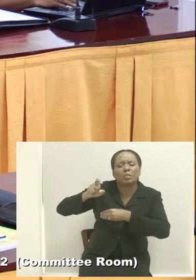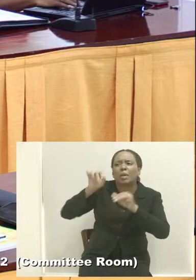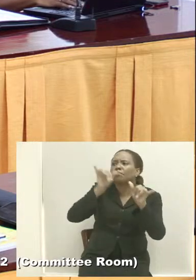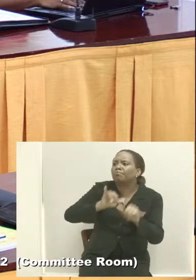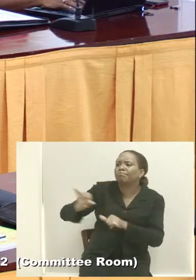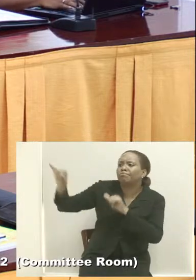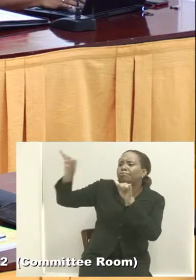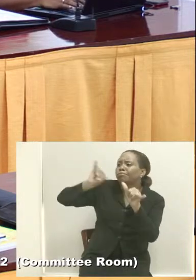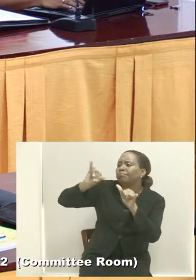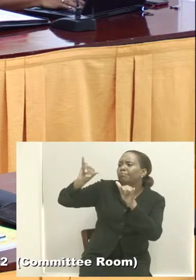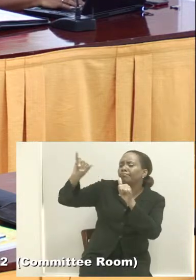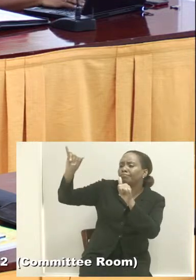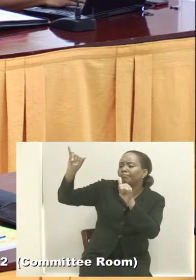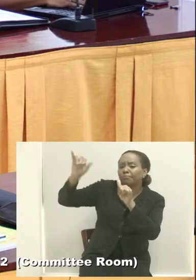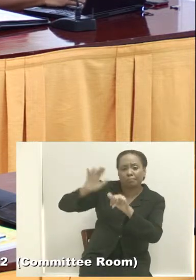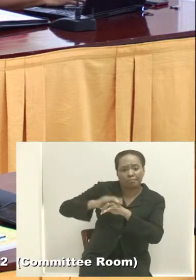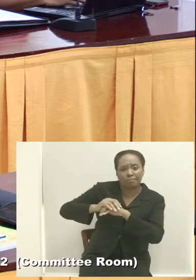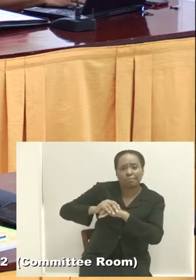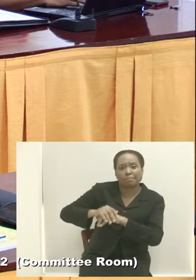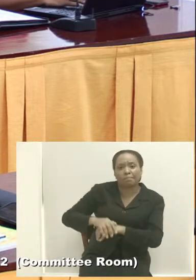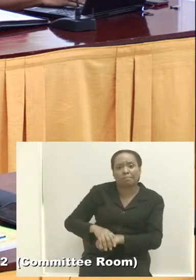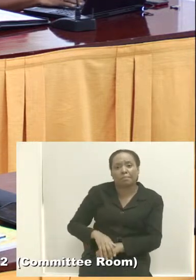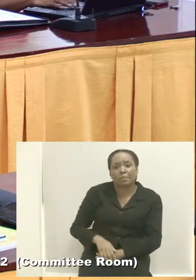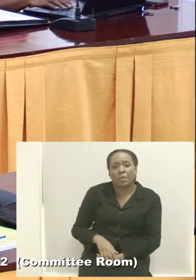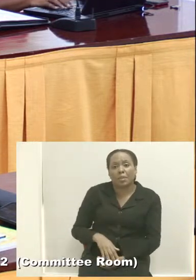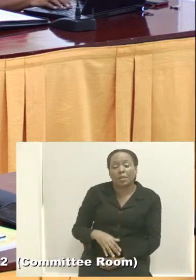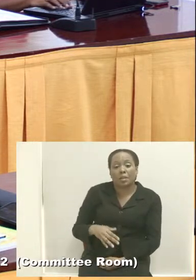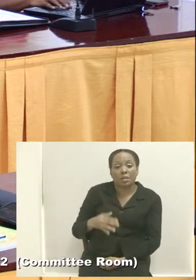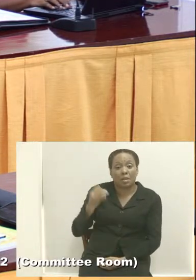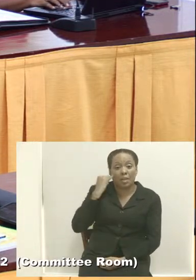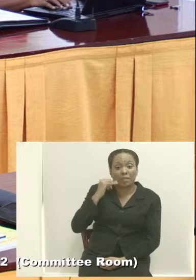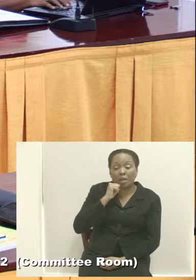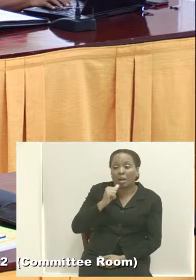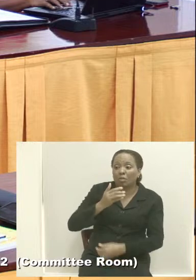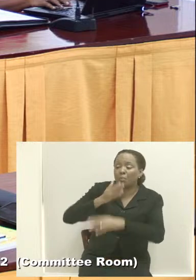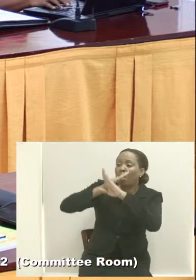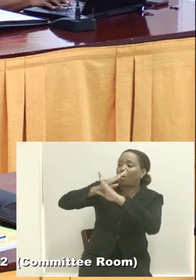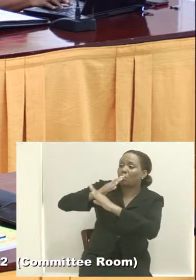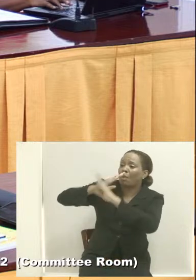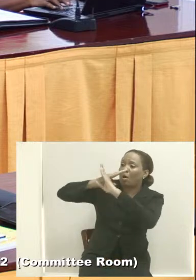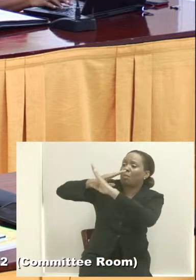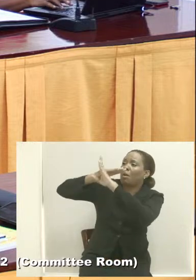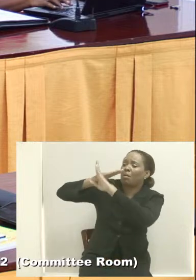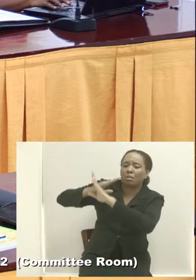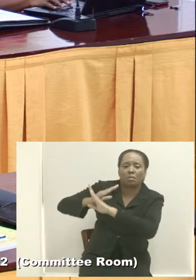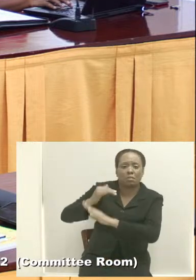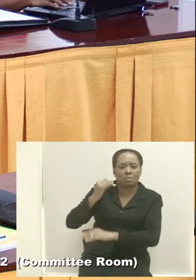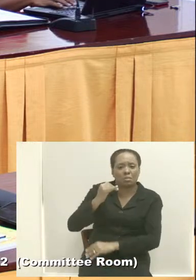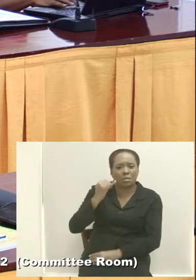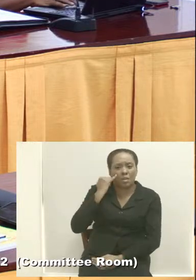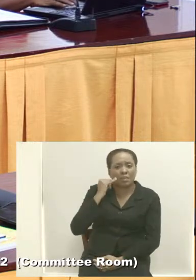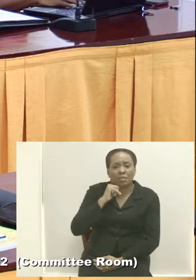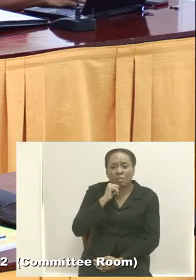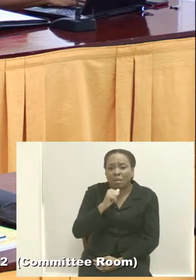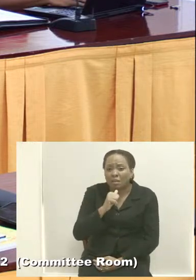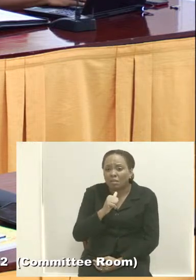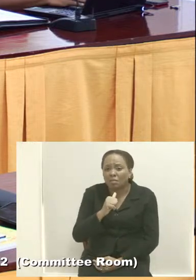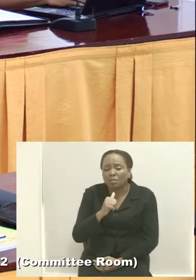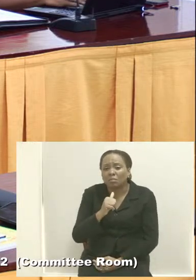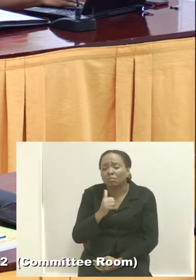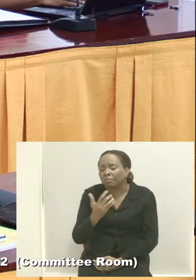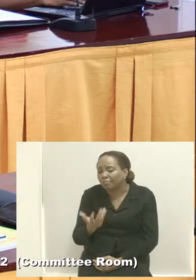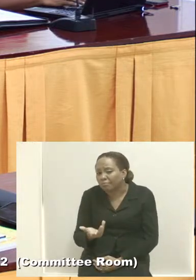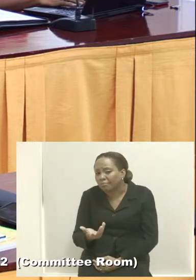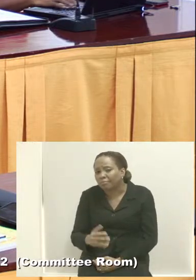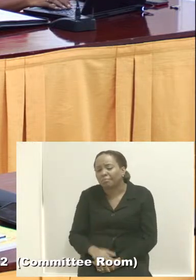if we're not doing that, then, ma'am, we're not being serious about it. So we have to have a serious look at national standards development. There has to be a